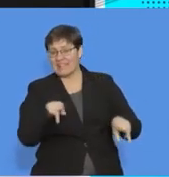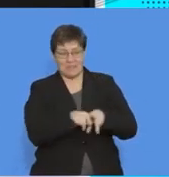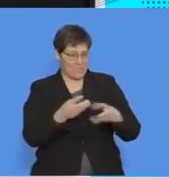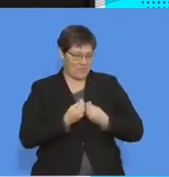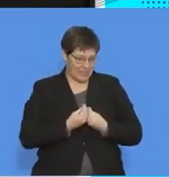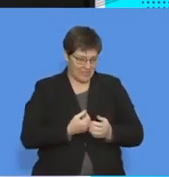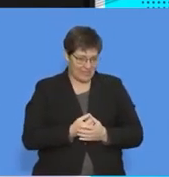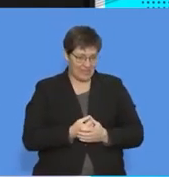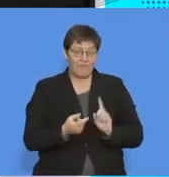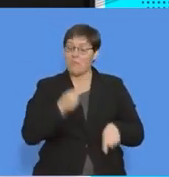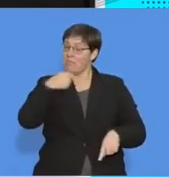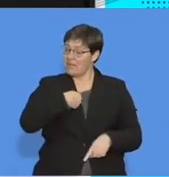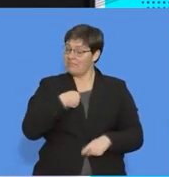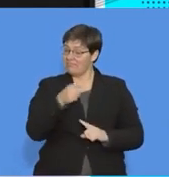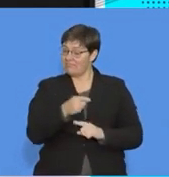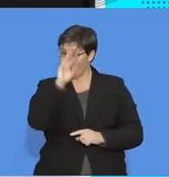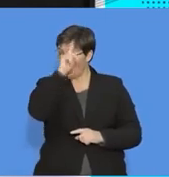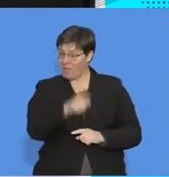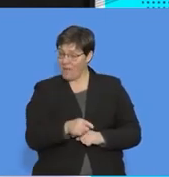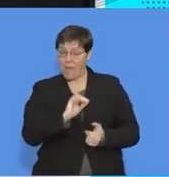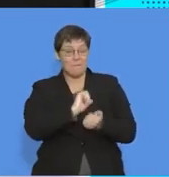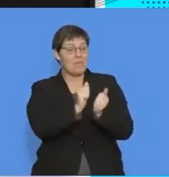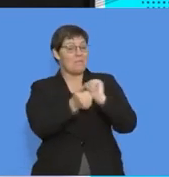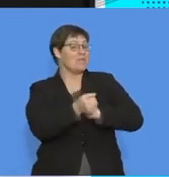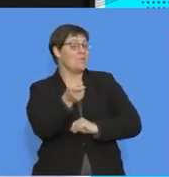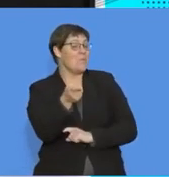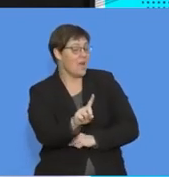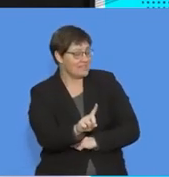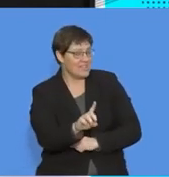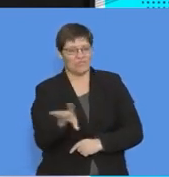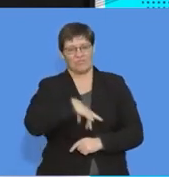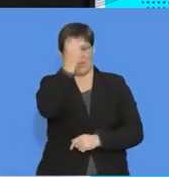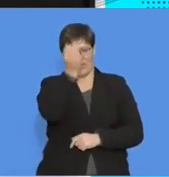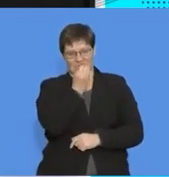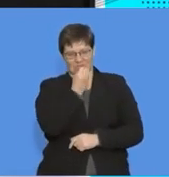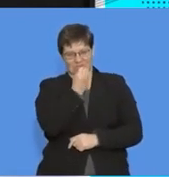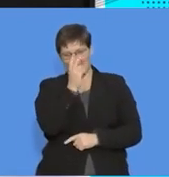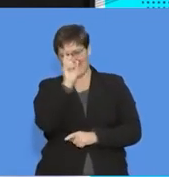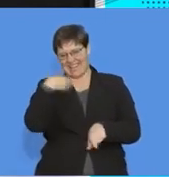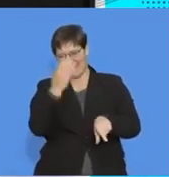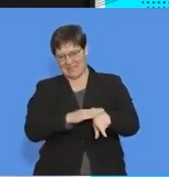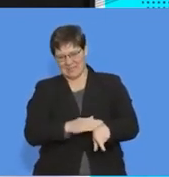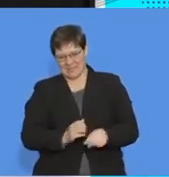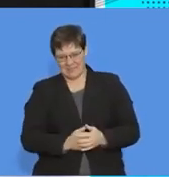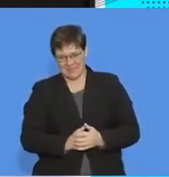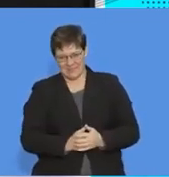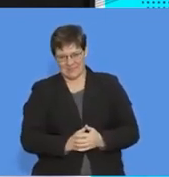me. But from me to you, remember, mathematics is food for the soul. Until next time.